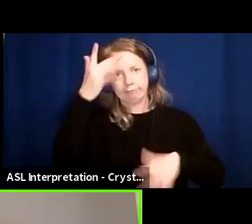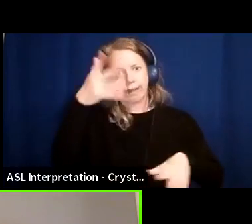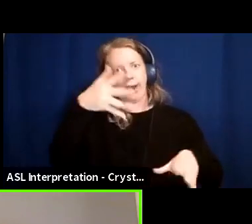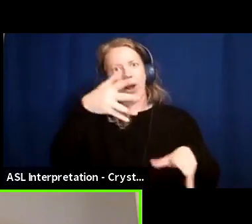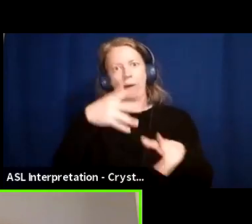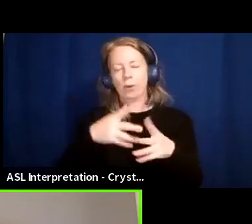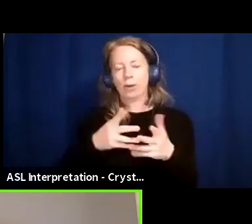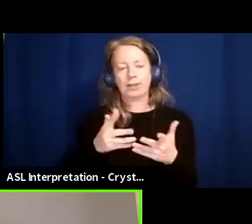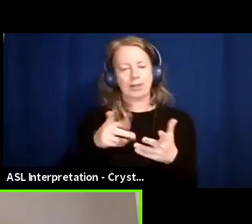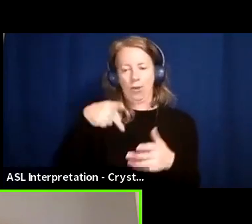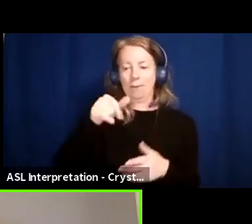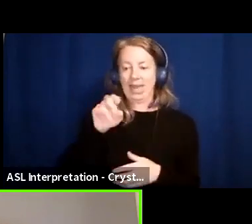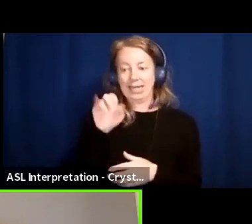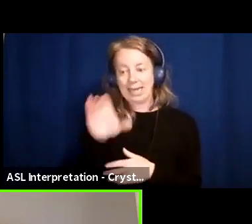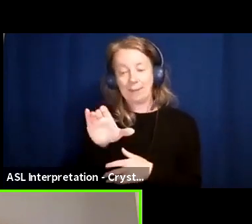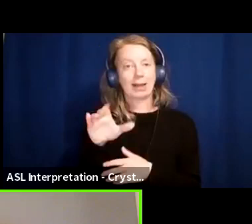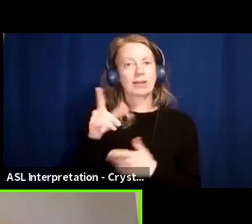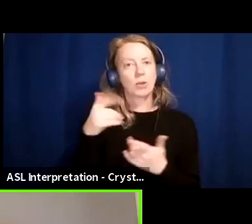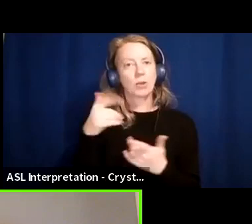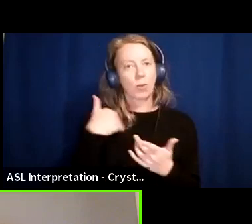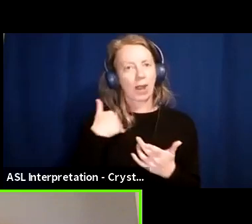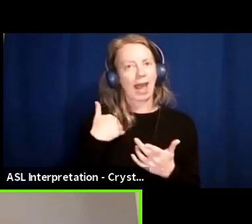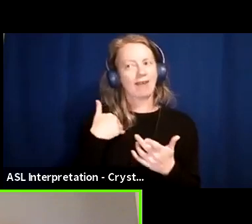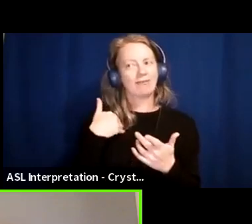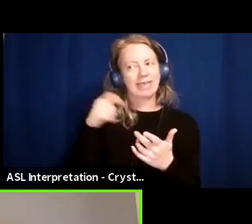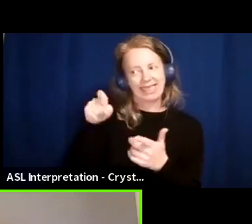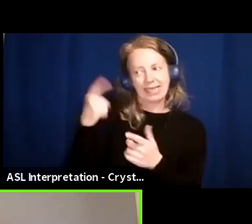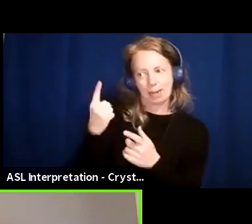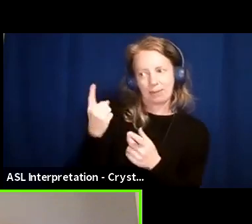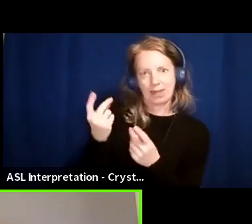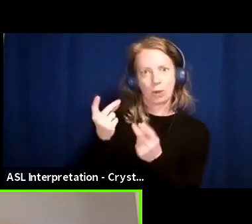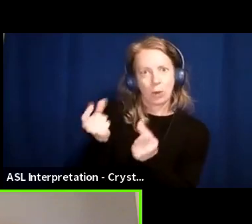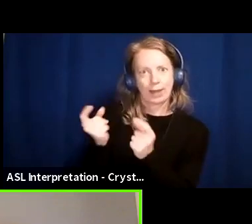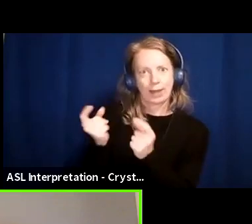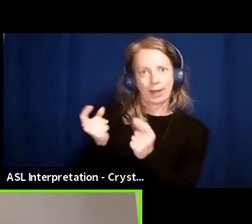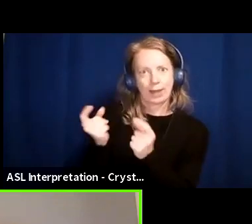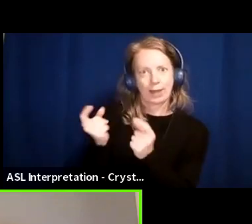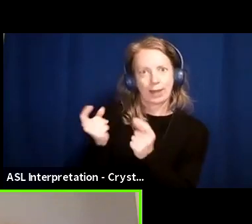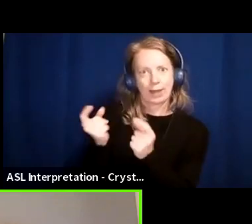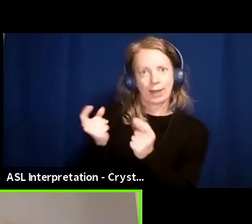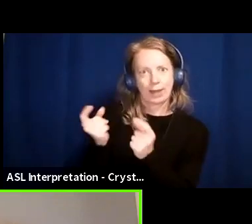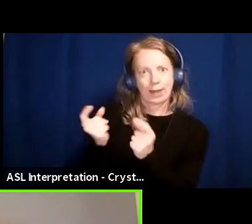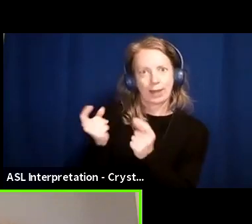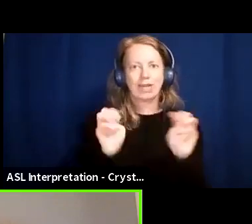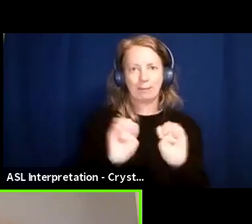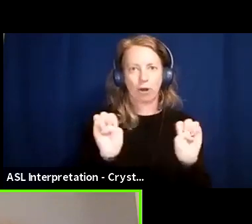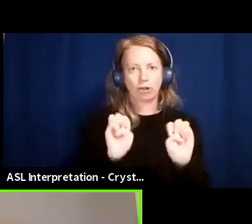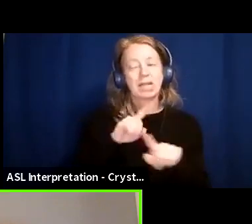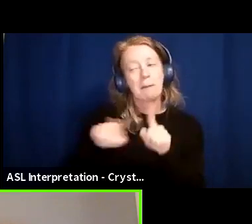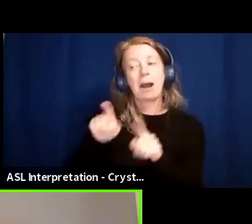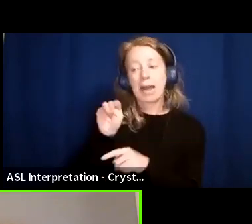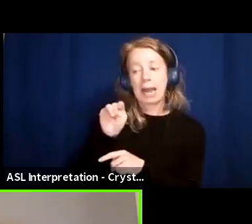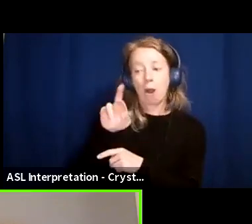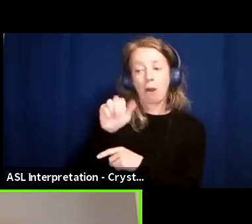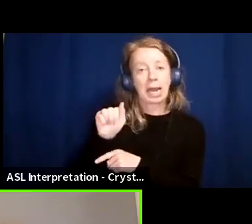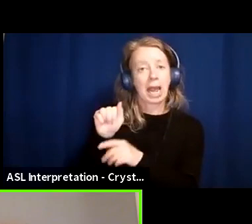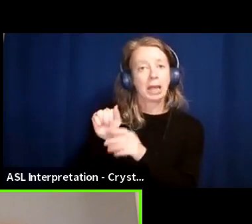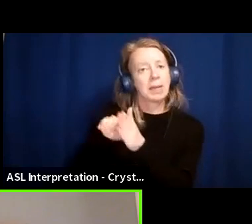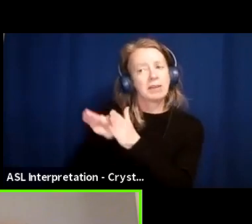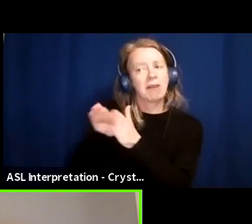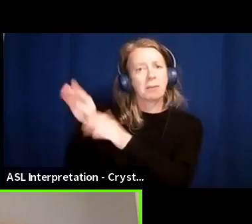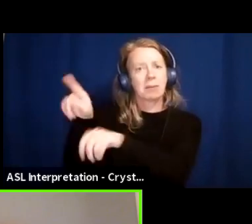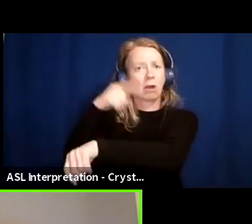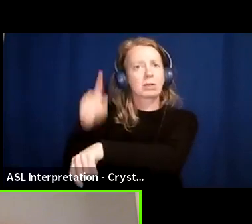this emergency. But we have had these in development for quite some time. In terms of the ingredients, they're actually pretty simple. There's the